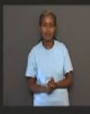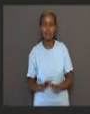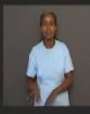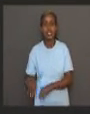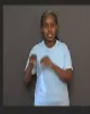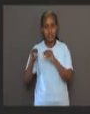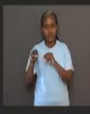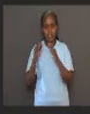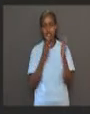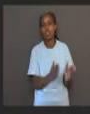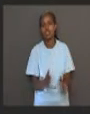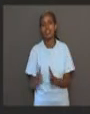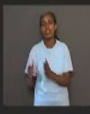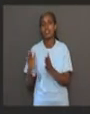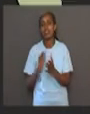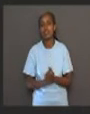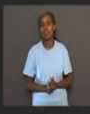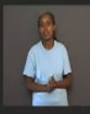Students, let's get ready.